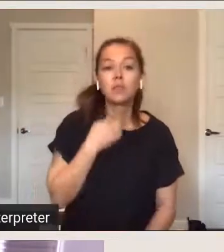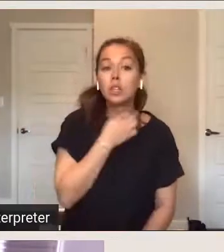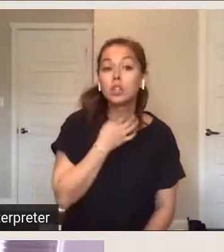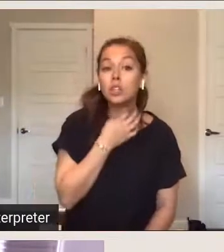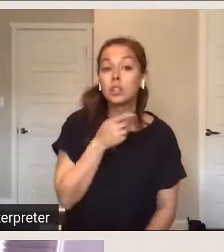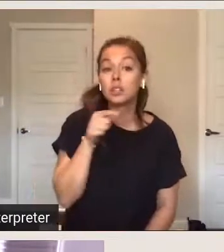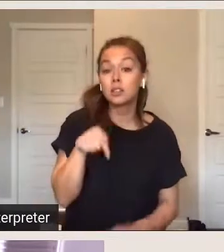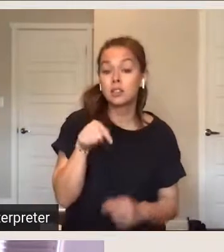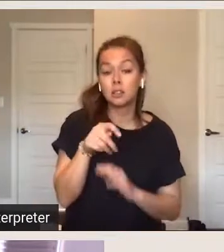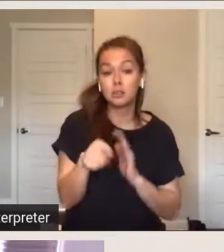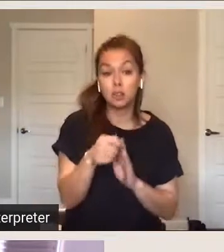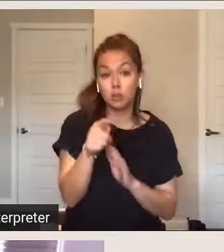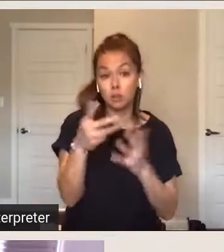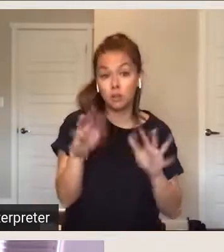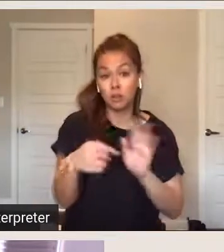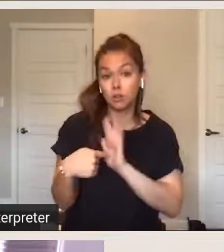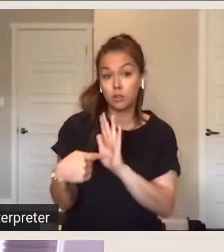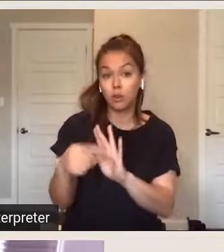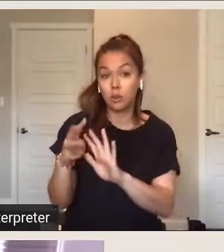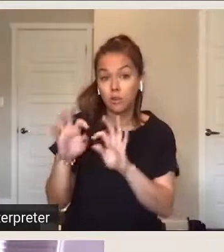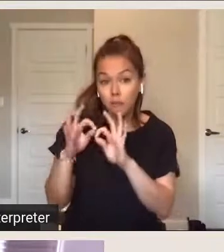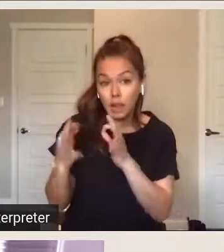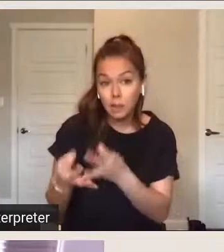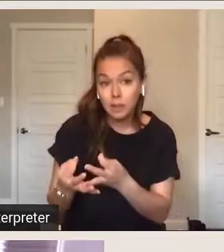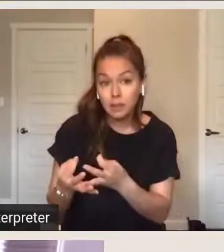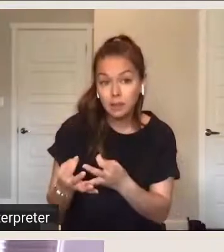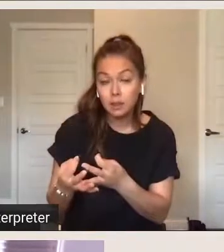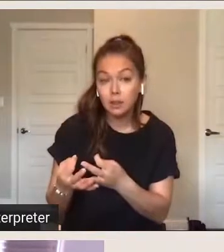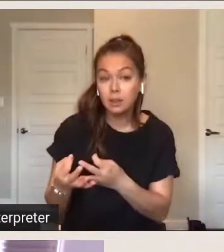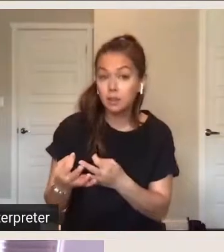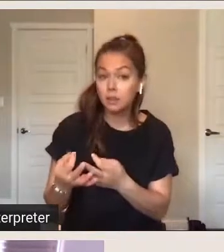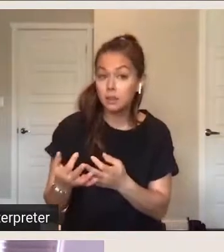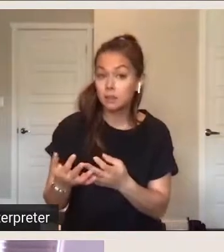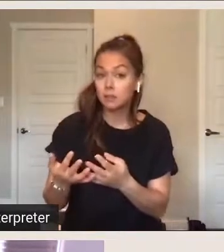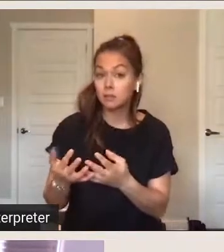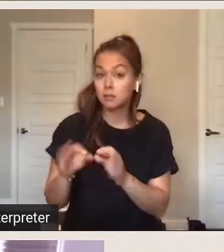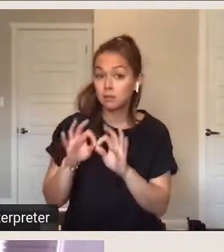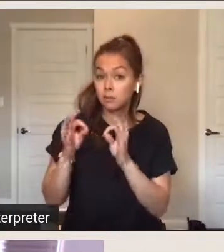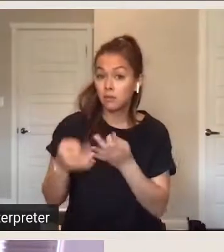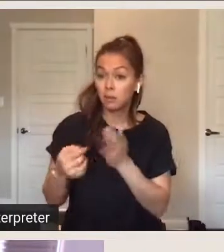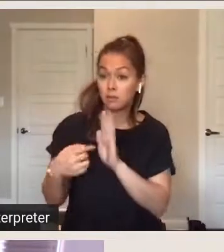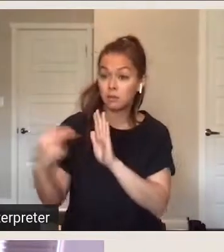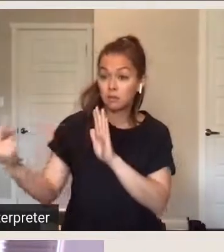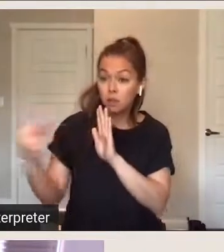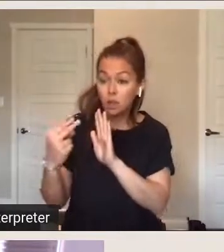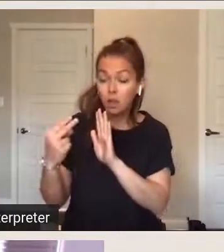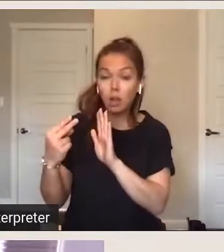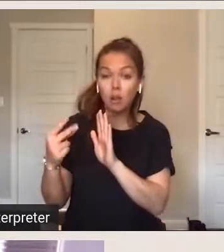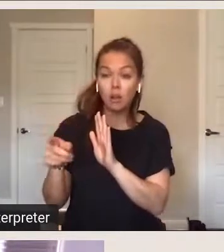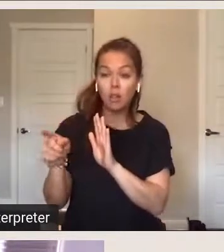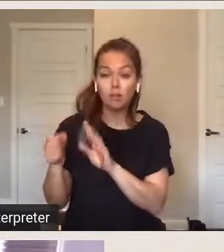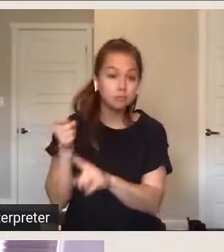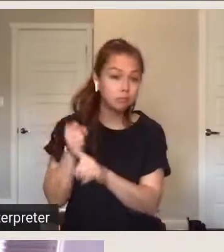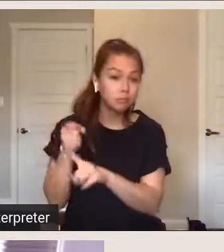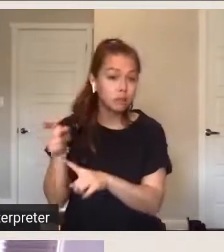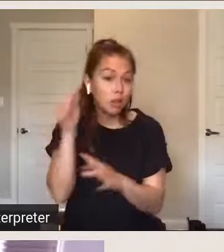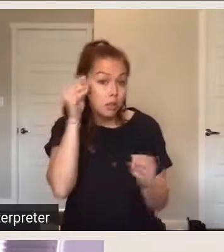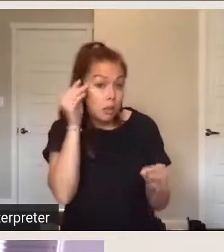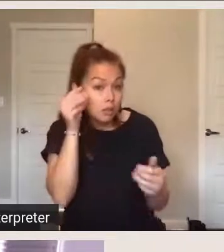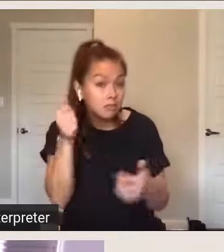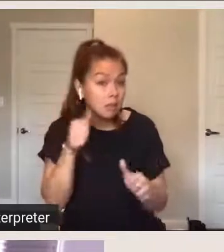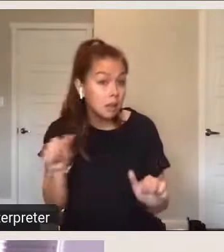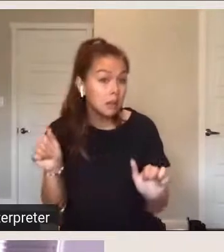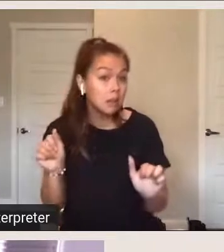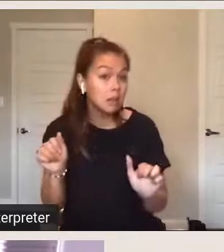family, and how might that have shifted, I don't know, their thoughts about maybe taking